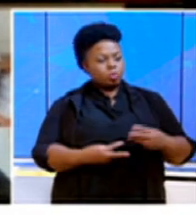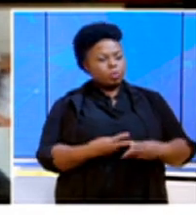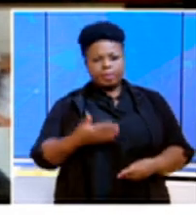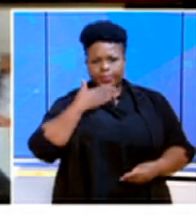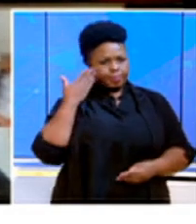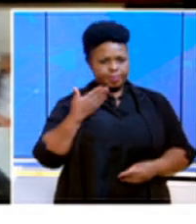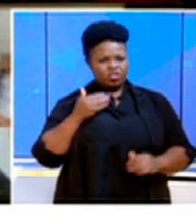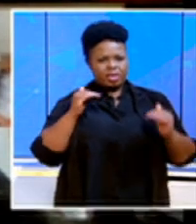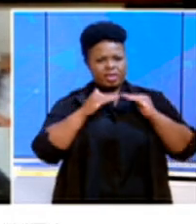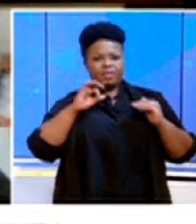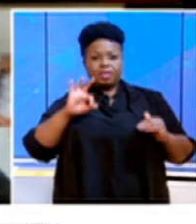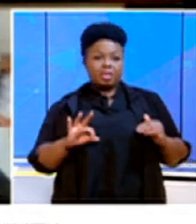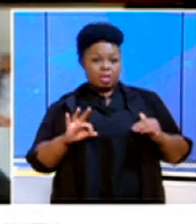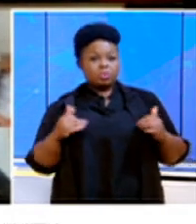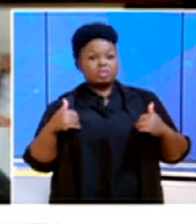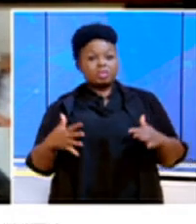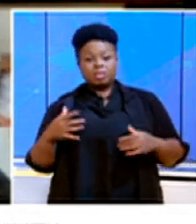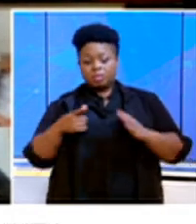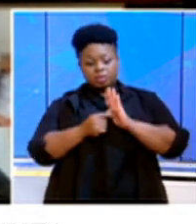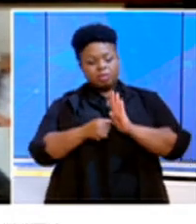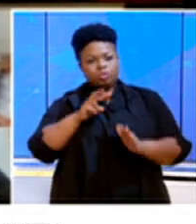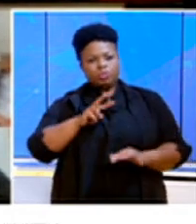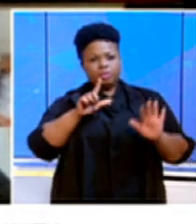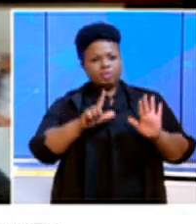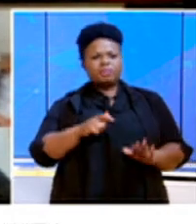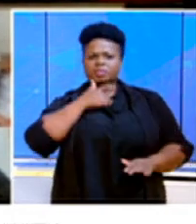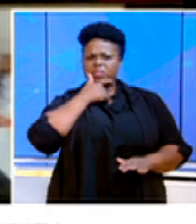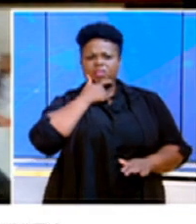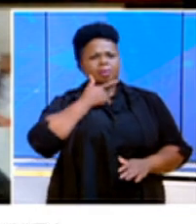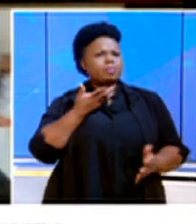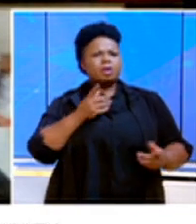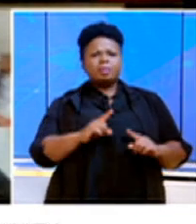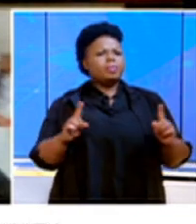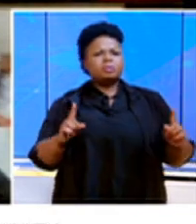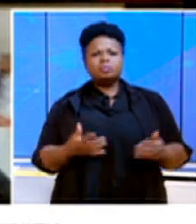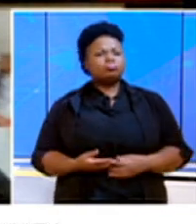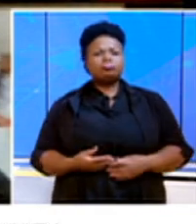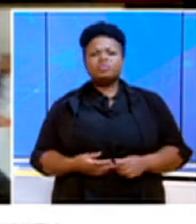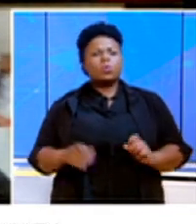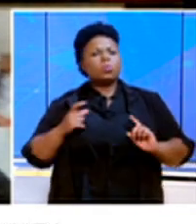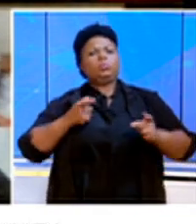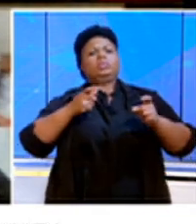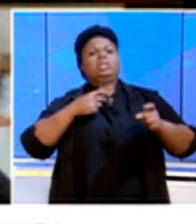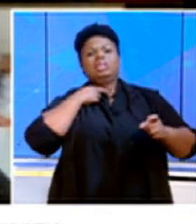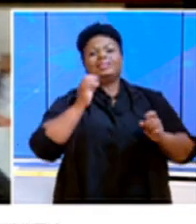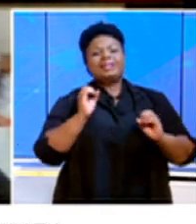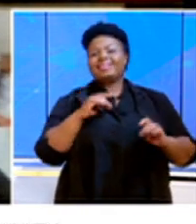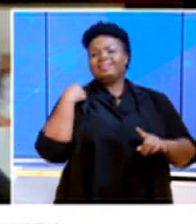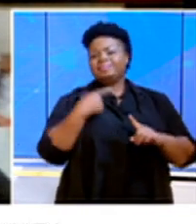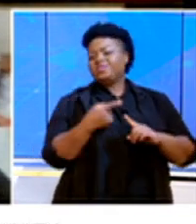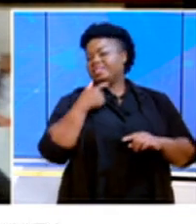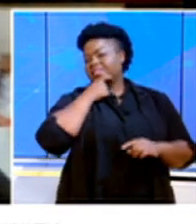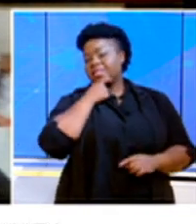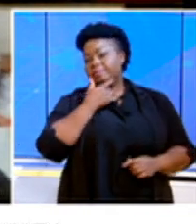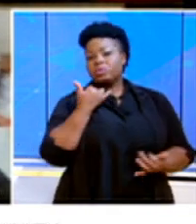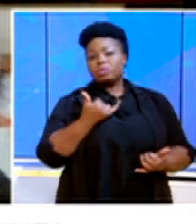3 restrictions were introduced on the 27th of December, and yet we didn't have accelerating transmission over that period.